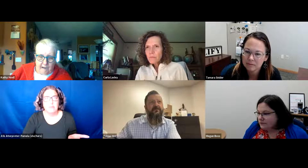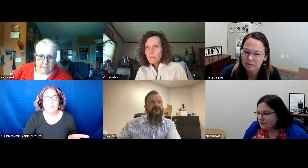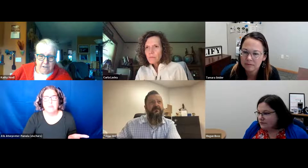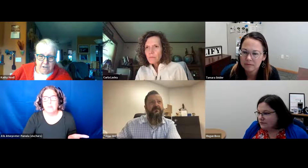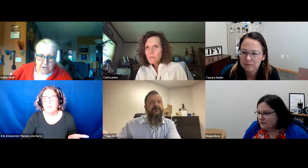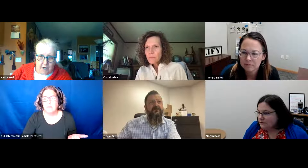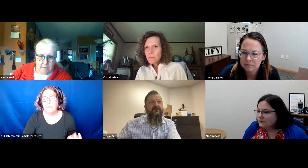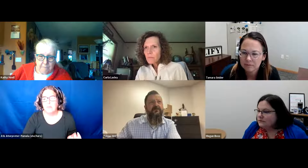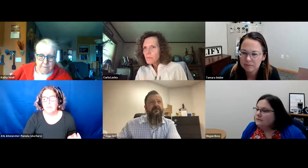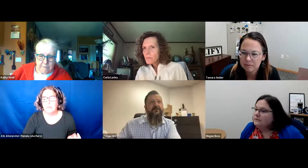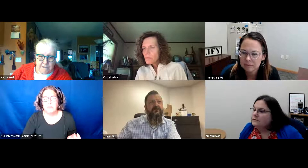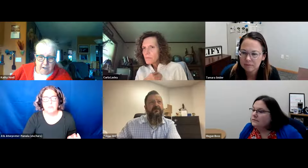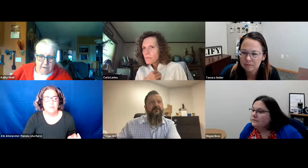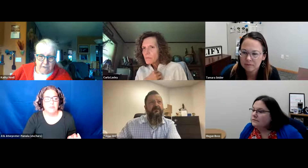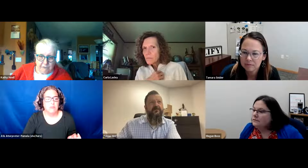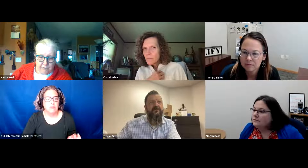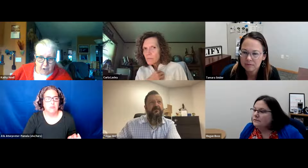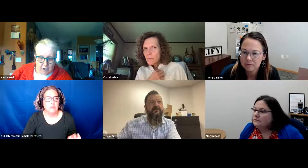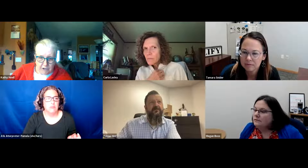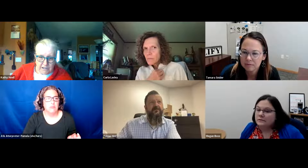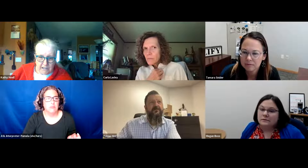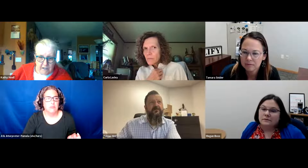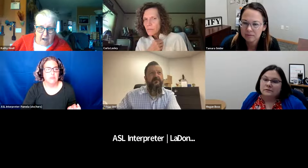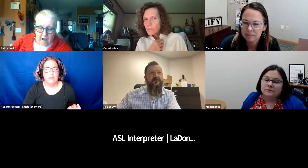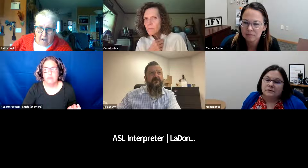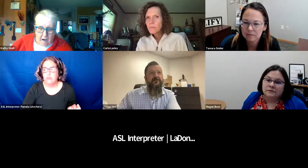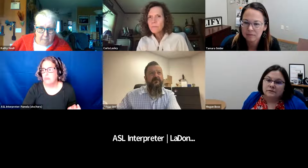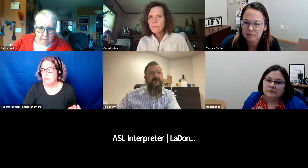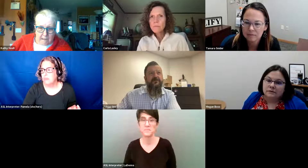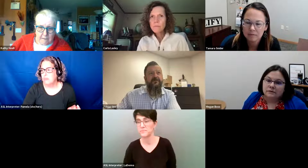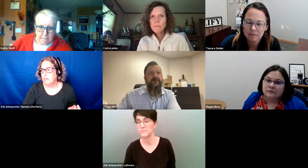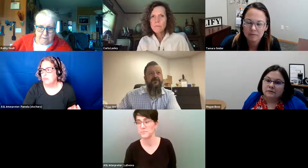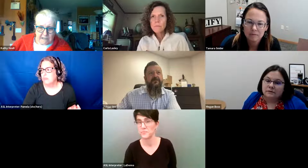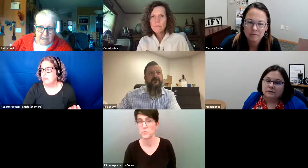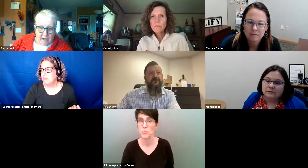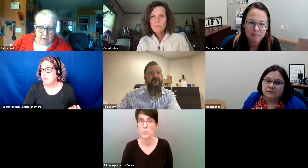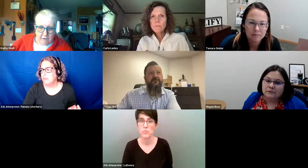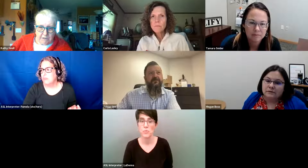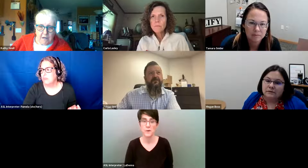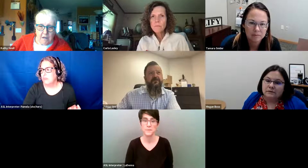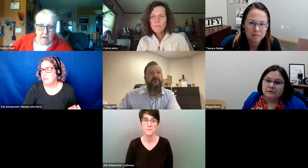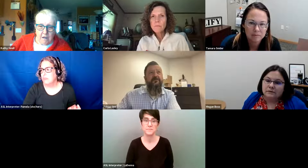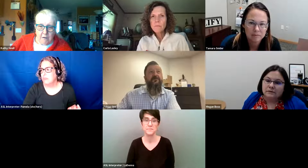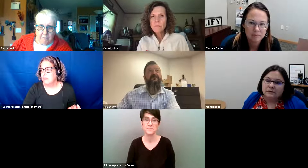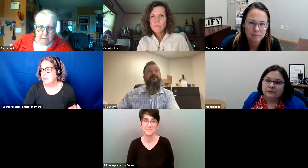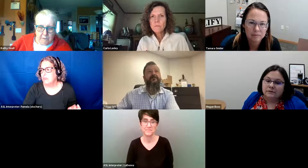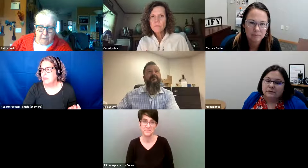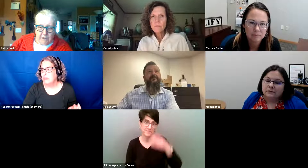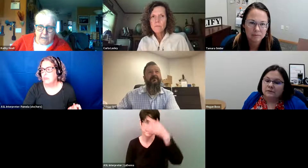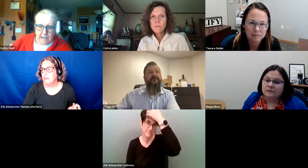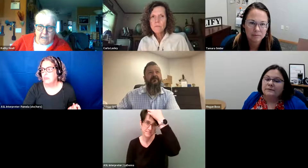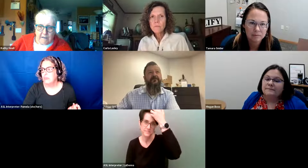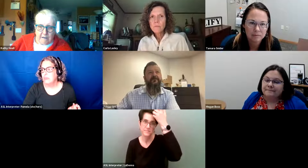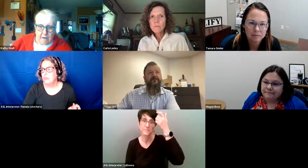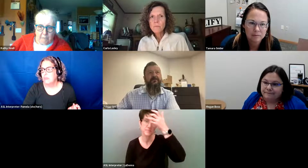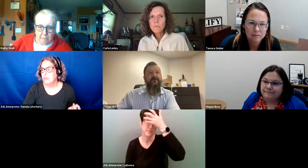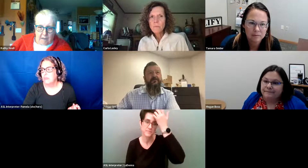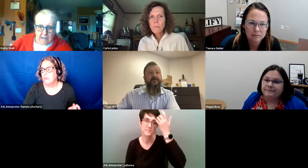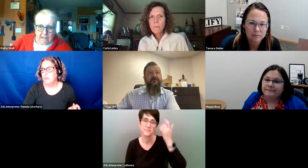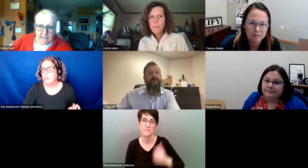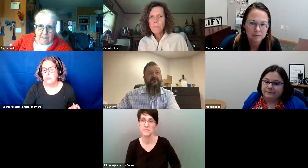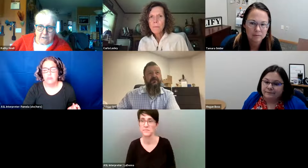have to find the job themselves first, all by themselves, before they